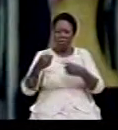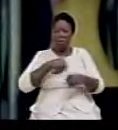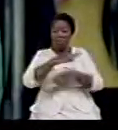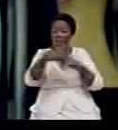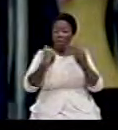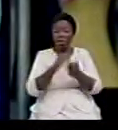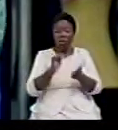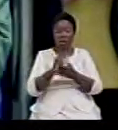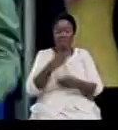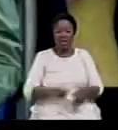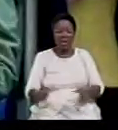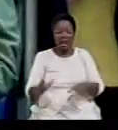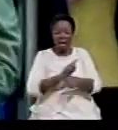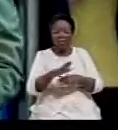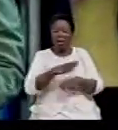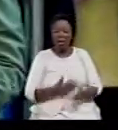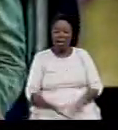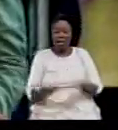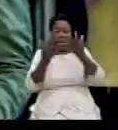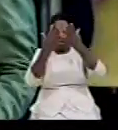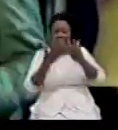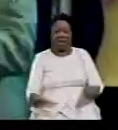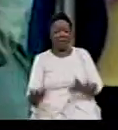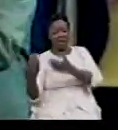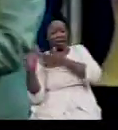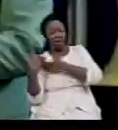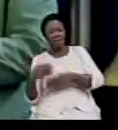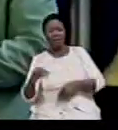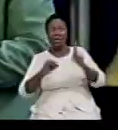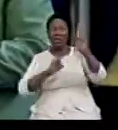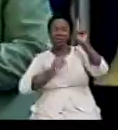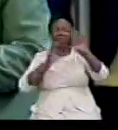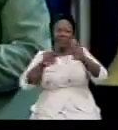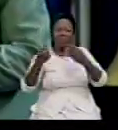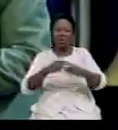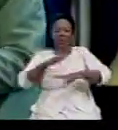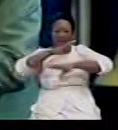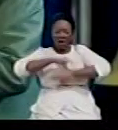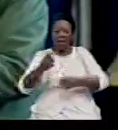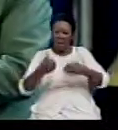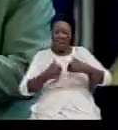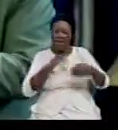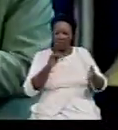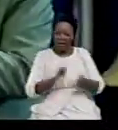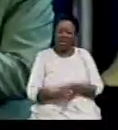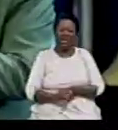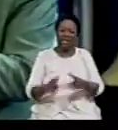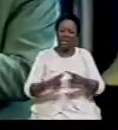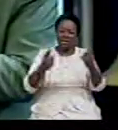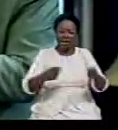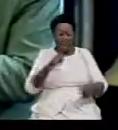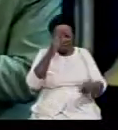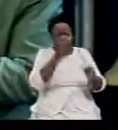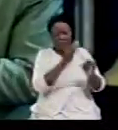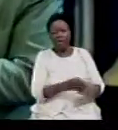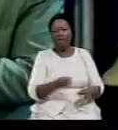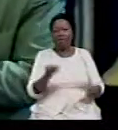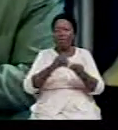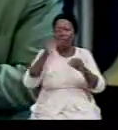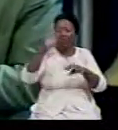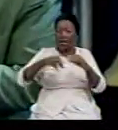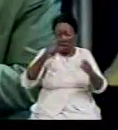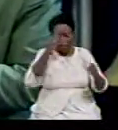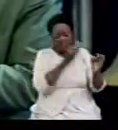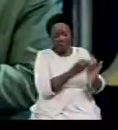labor and are heavy laden, I will give you rest. And why am I going to fear? We have surpassing faith, more than the faith we have to